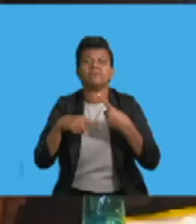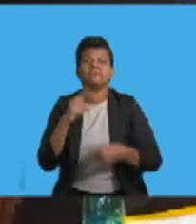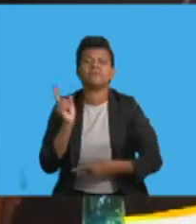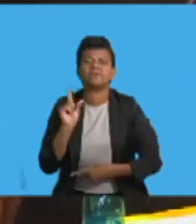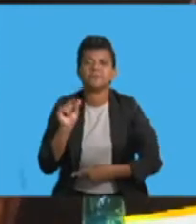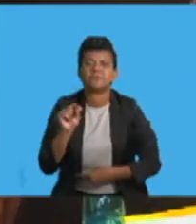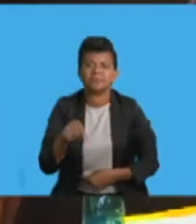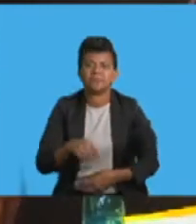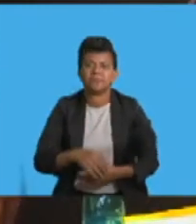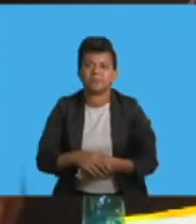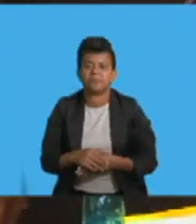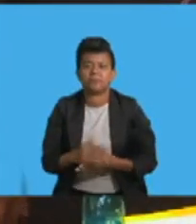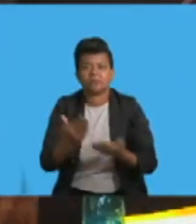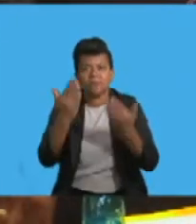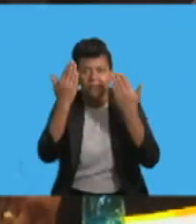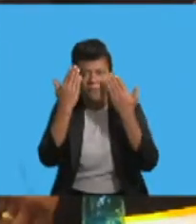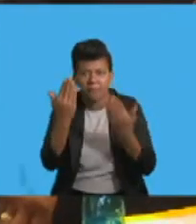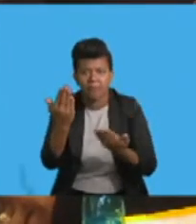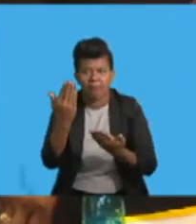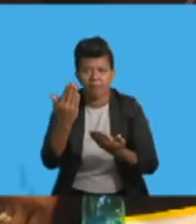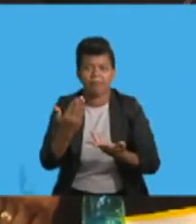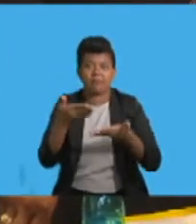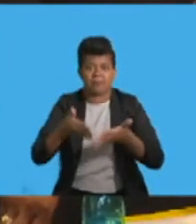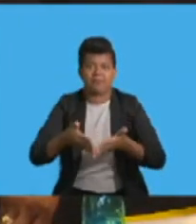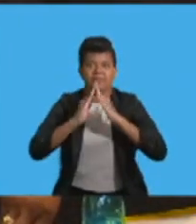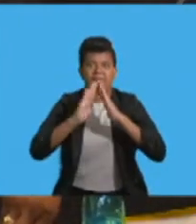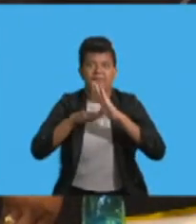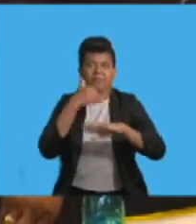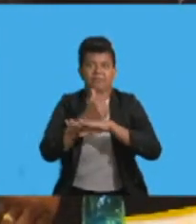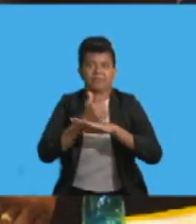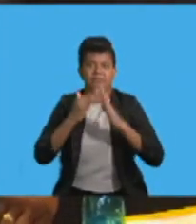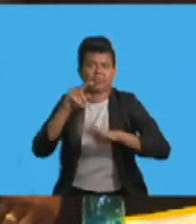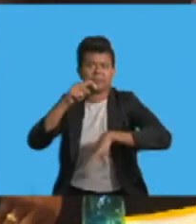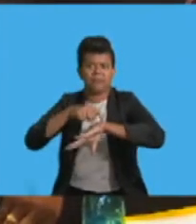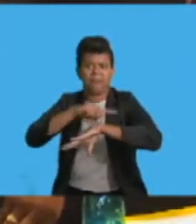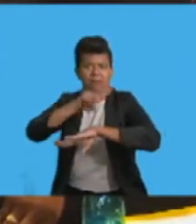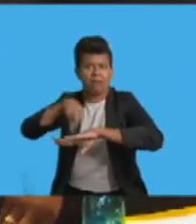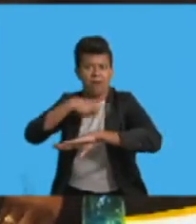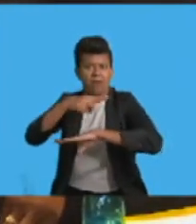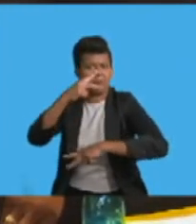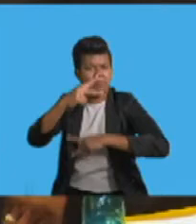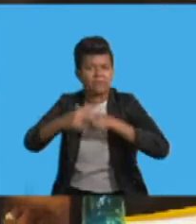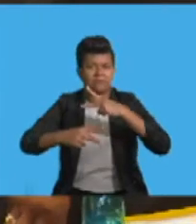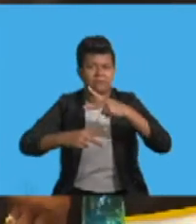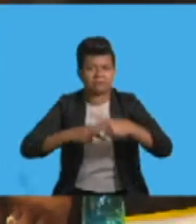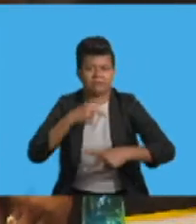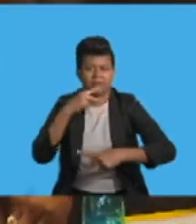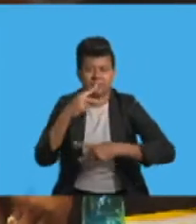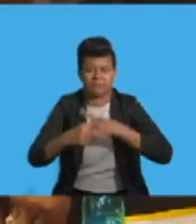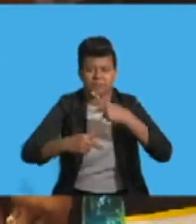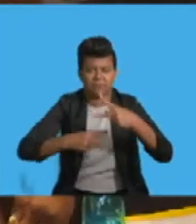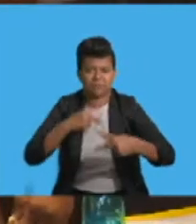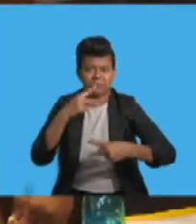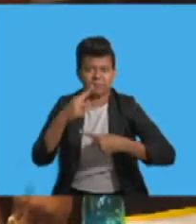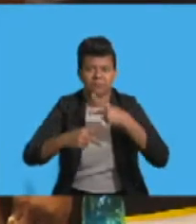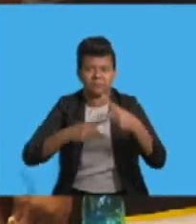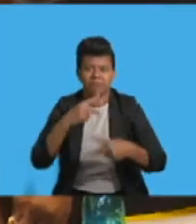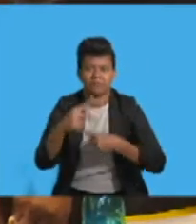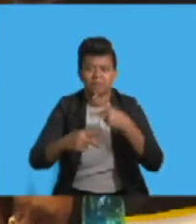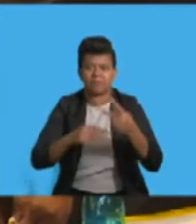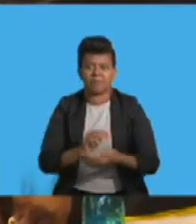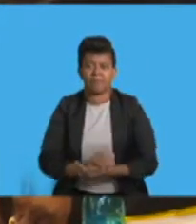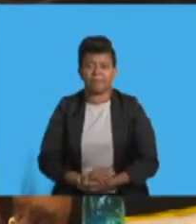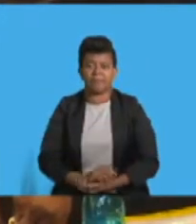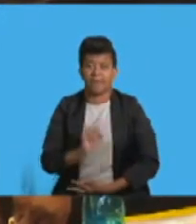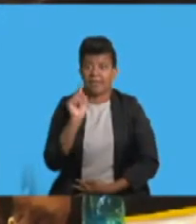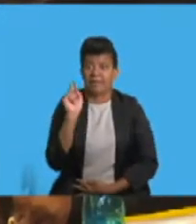Speaker. One is the setting up of the first hour procedure in the Fiji Police Force. Basically, the first